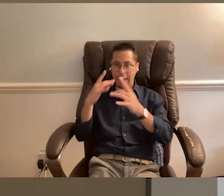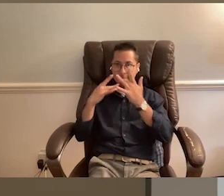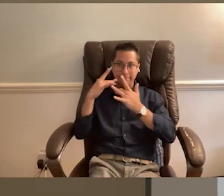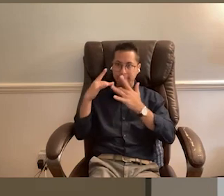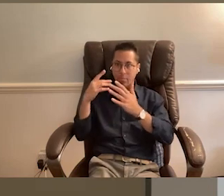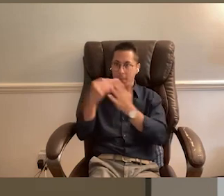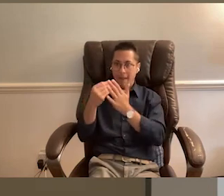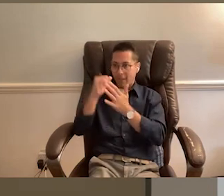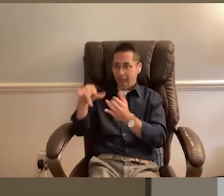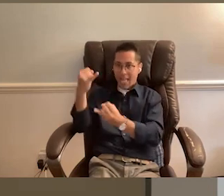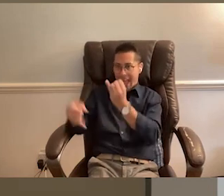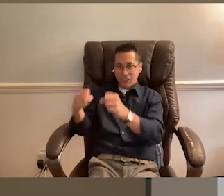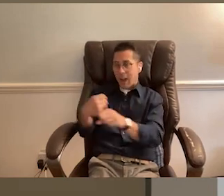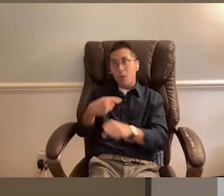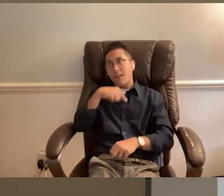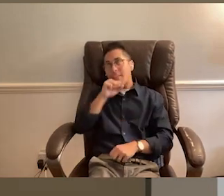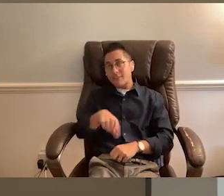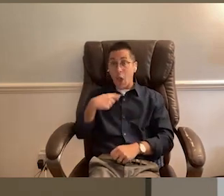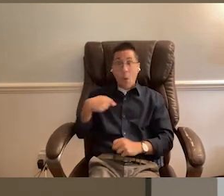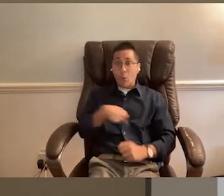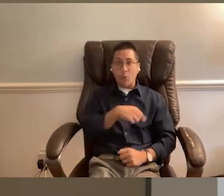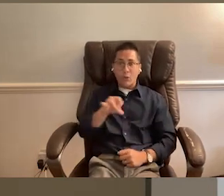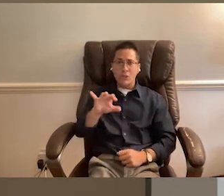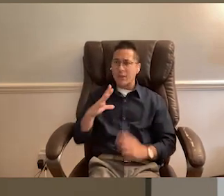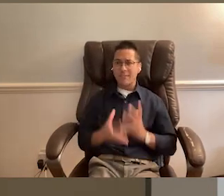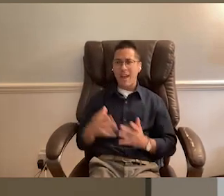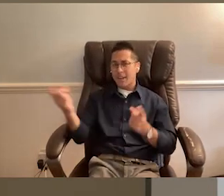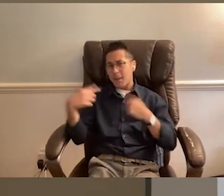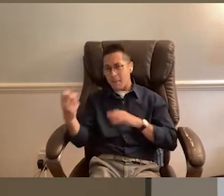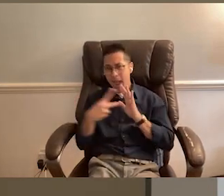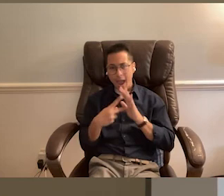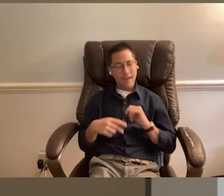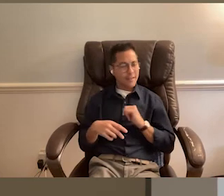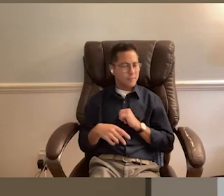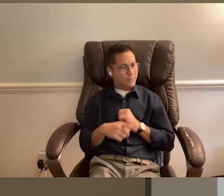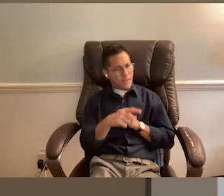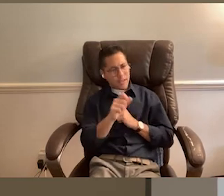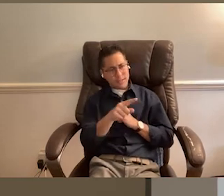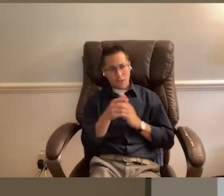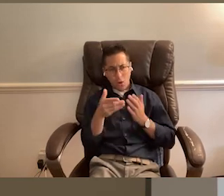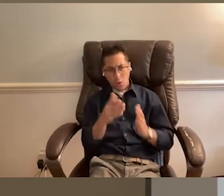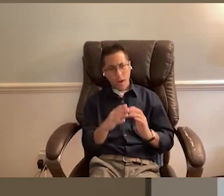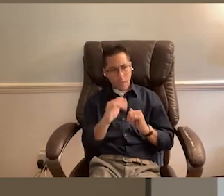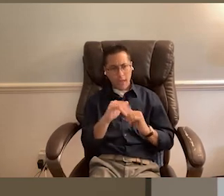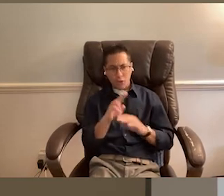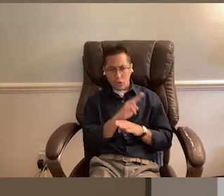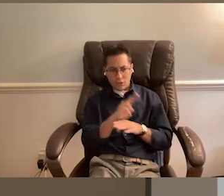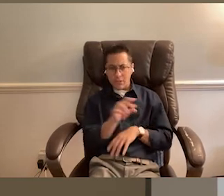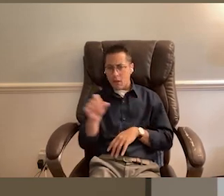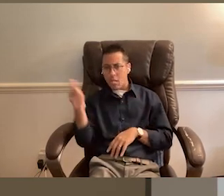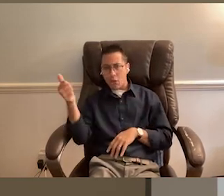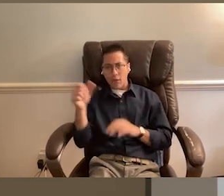Another thing that I want to do is like get a scholarship together, because we don't currently have like an OCT scholarship. There are private scholarships, so there's